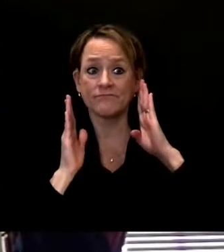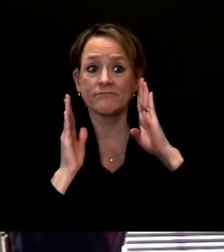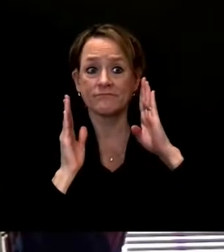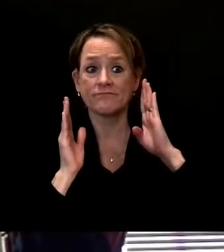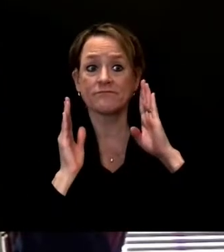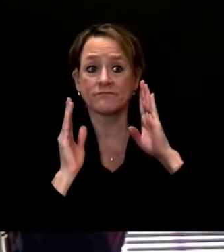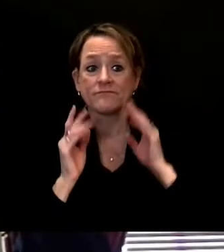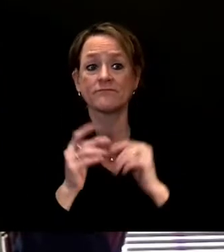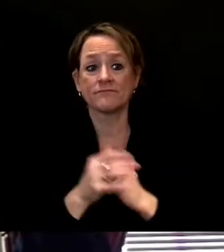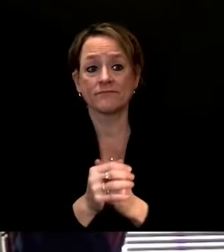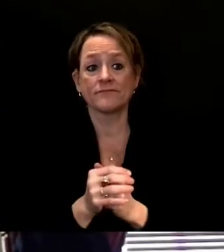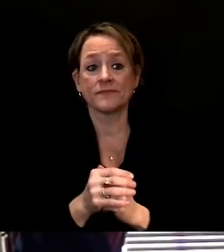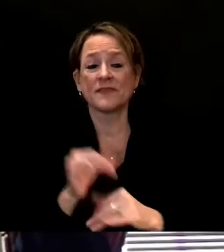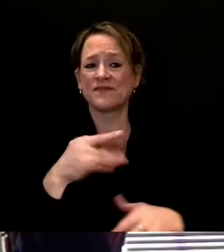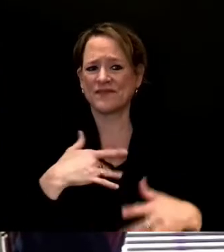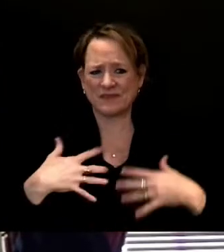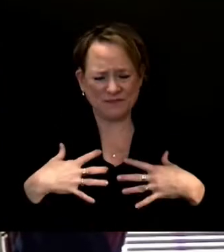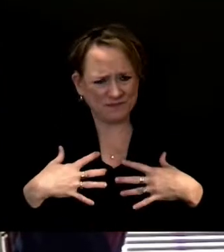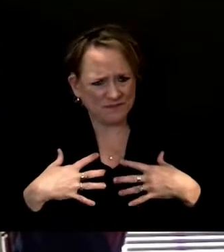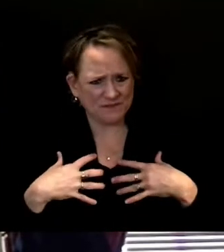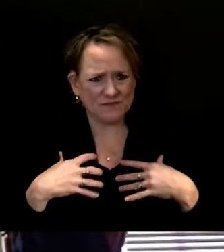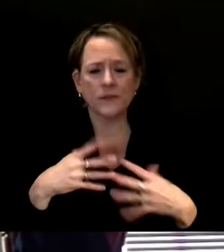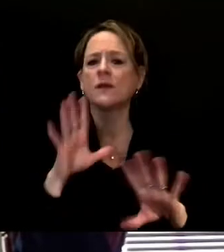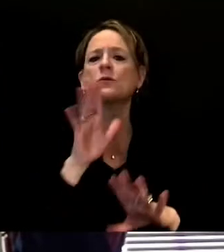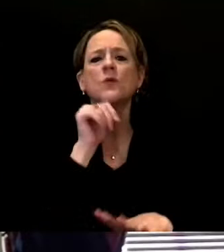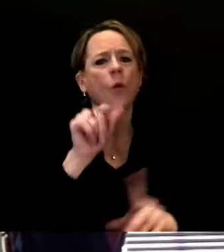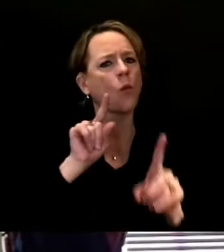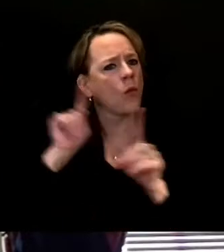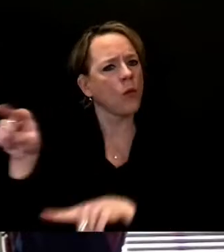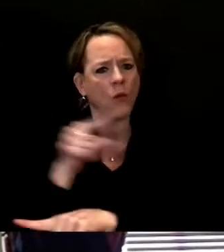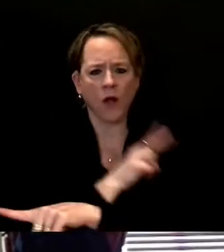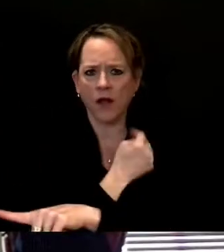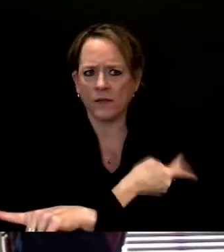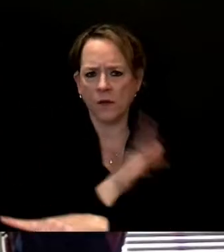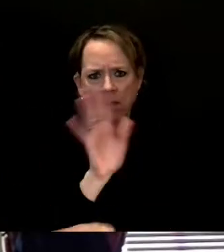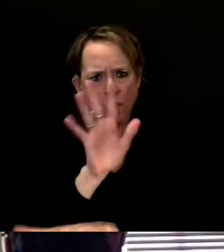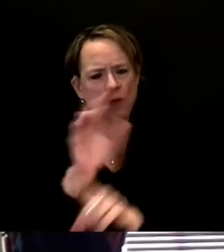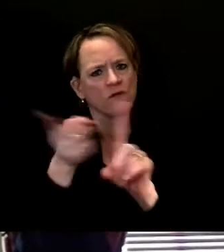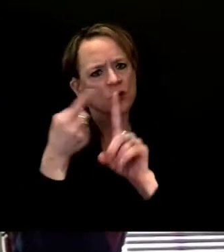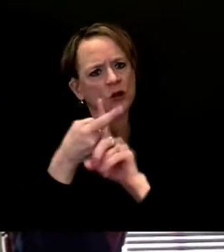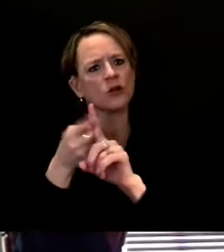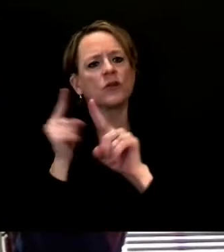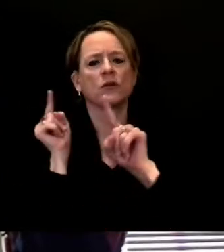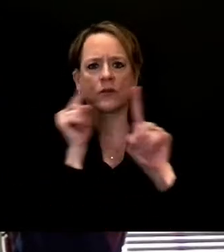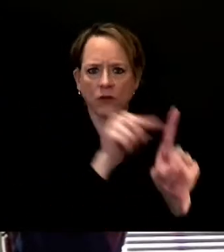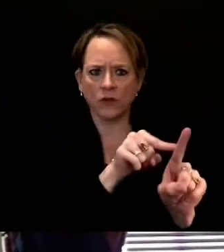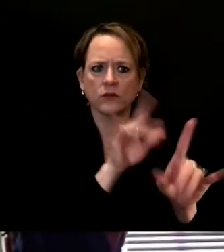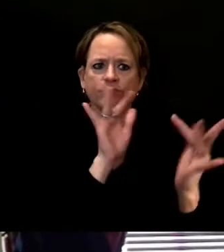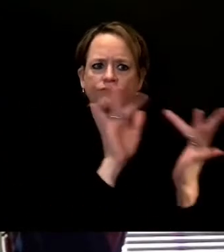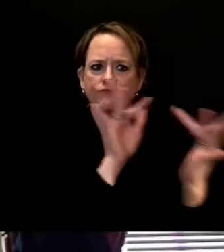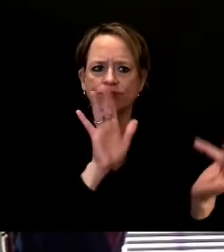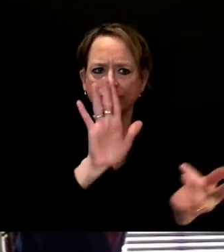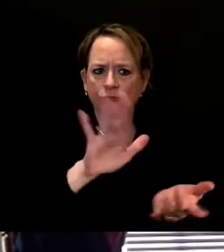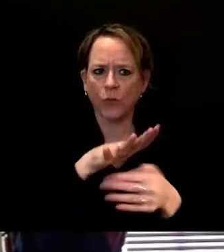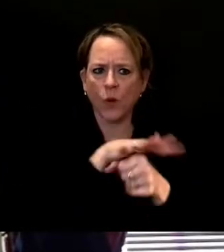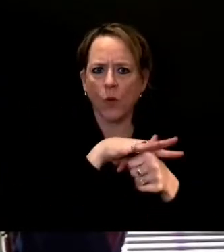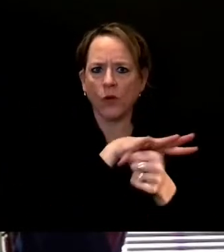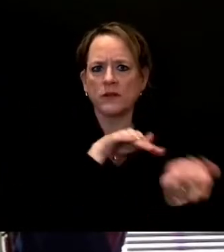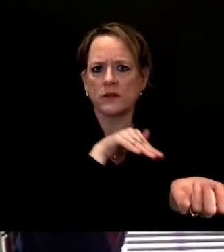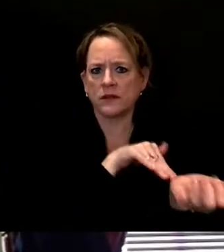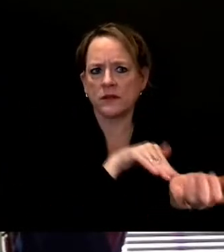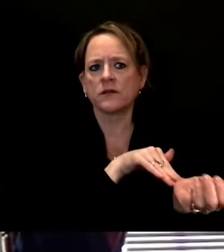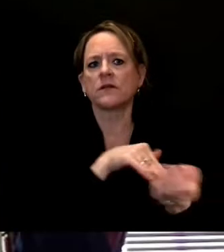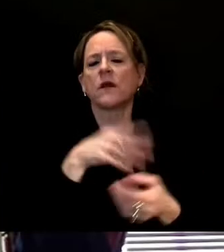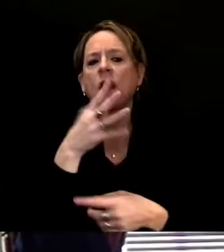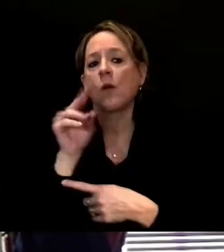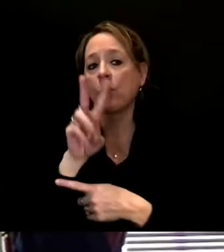and systems by dialing 211 to request an at-home test, buying an over-the-counter at-home test, or